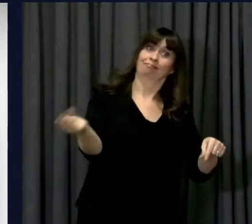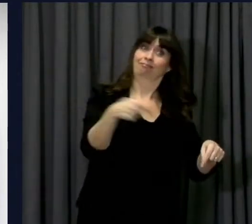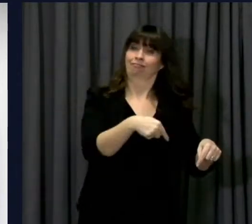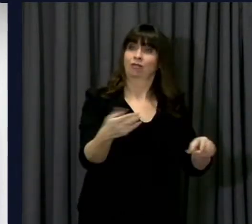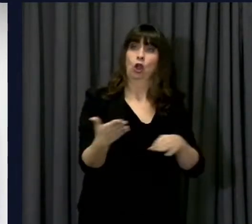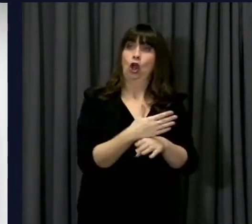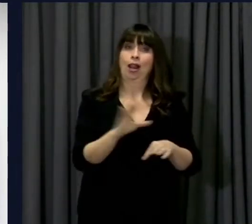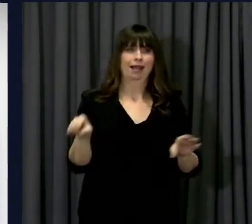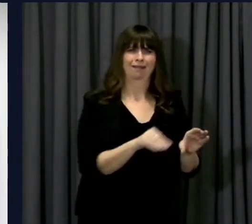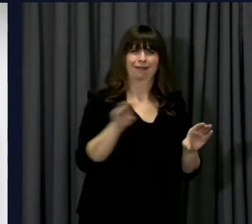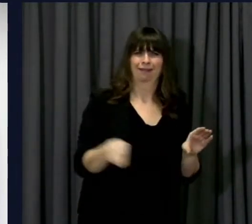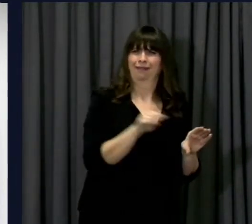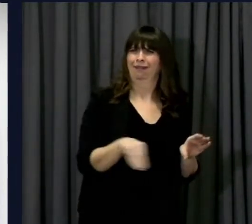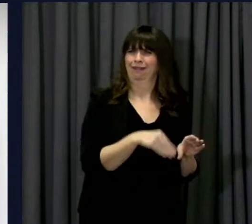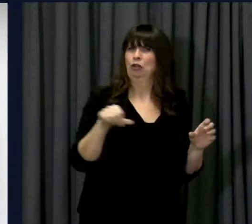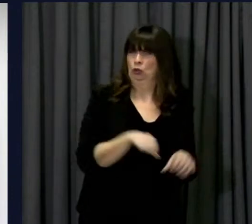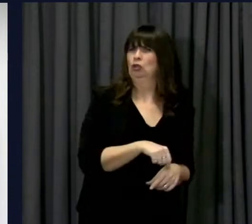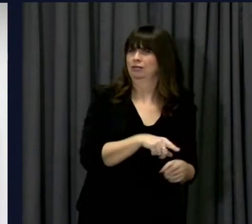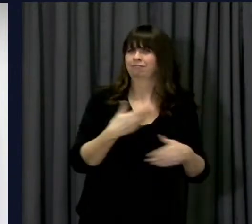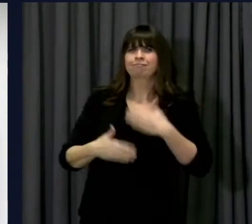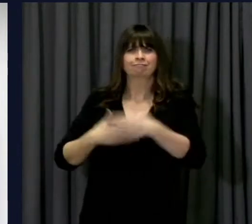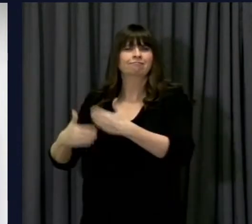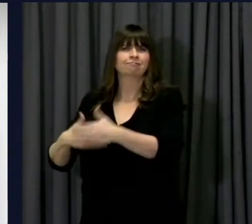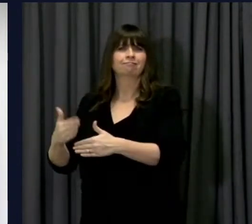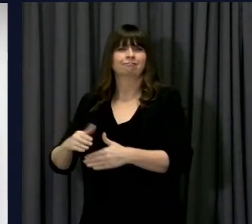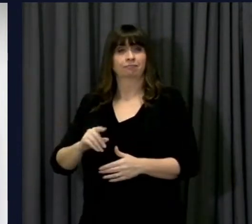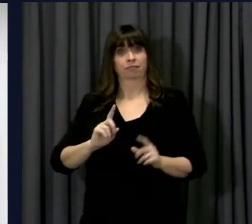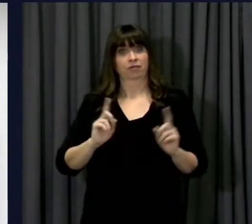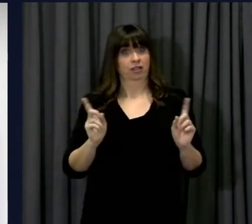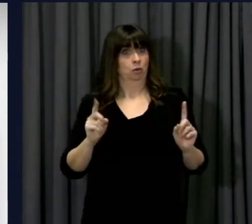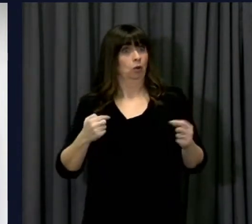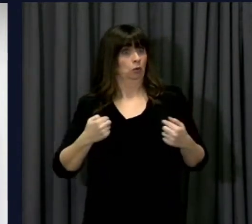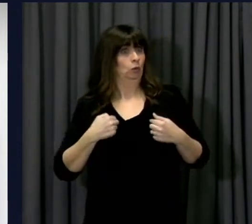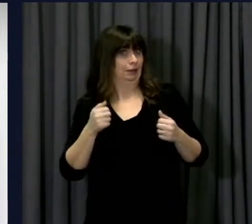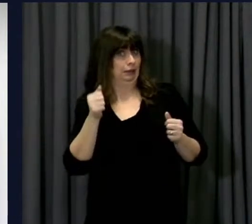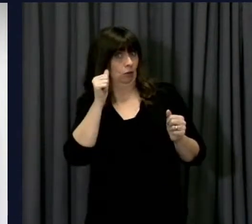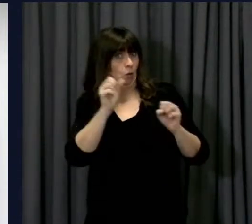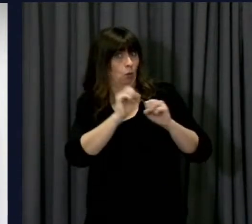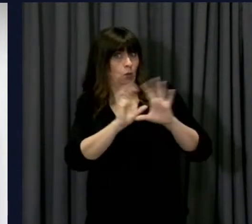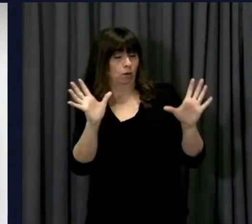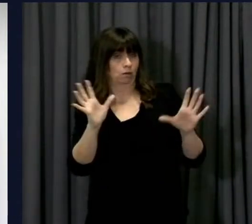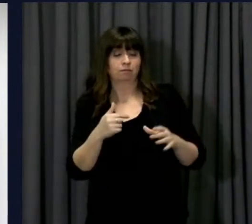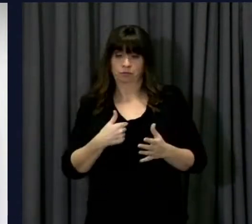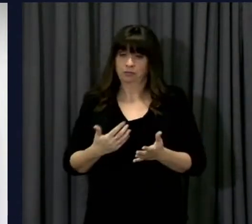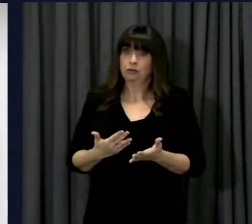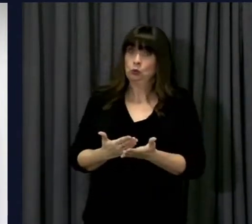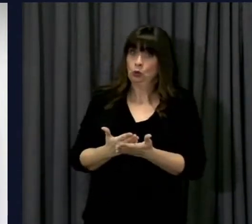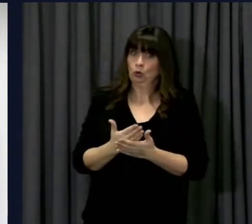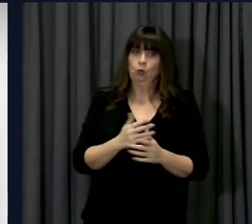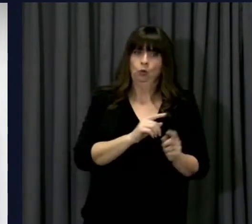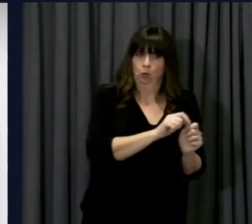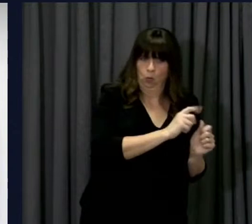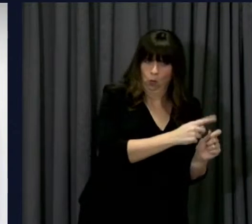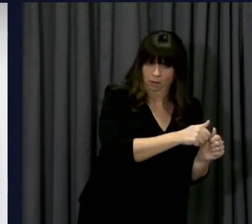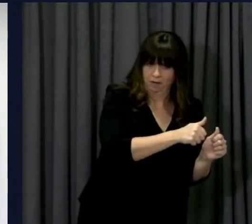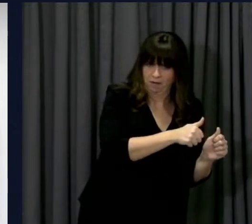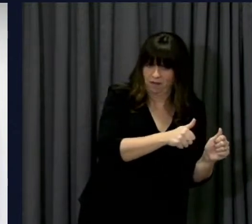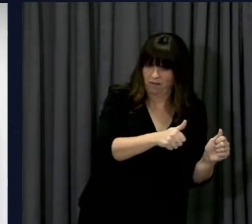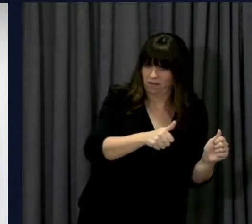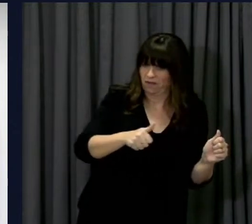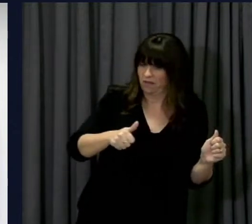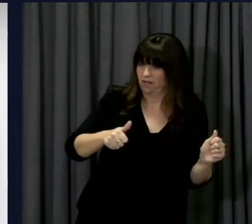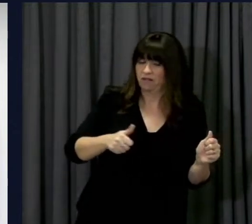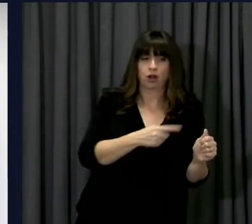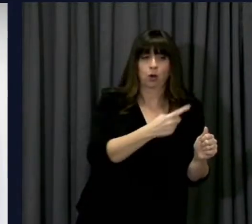they've been provided. So that's where we are with our understanding of it. And actually, as we're going through priority groups 1 to 4 now, but